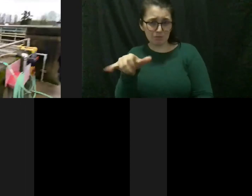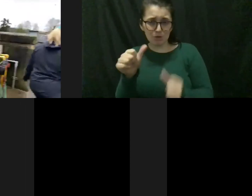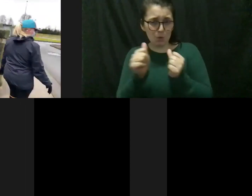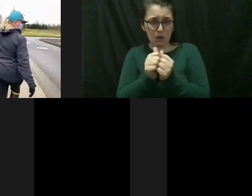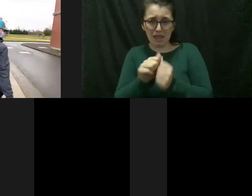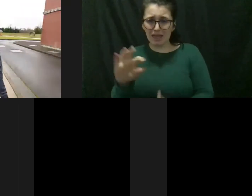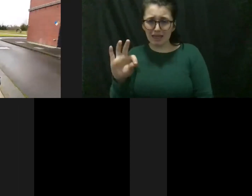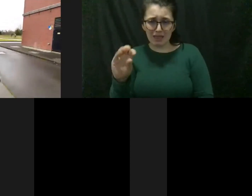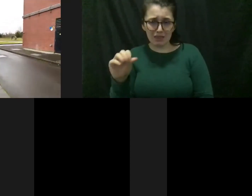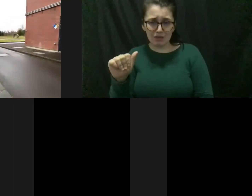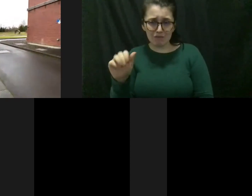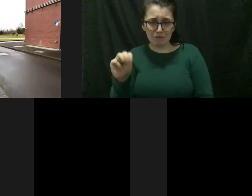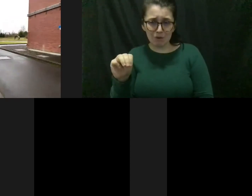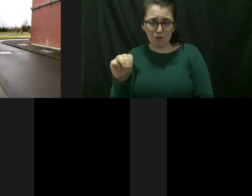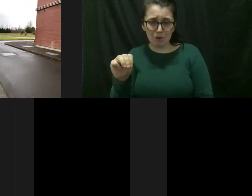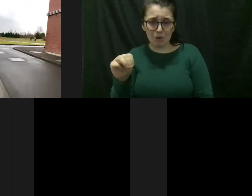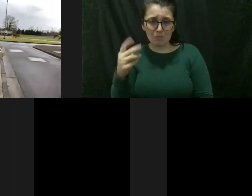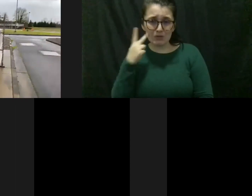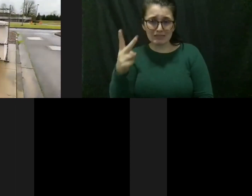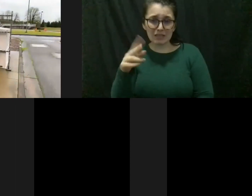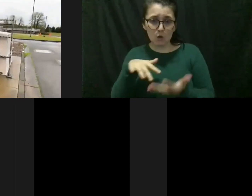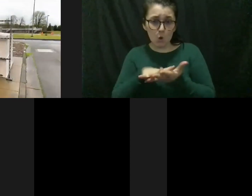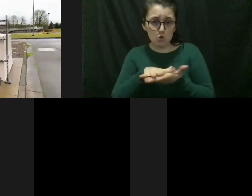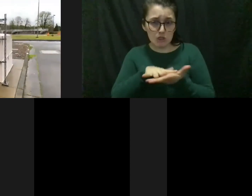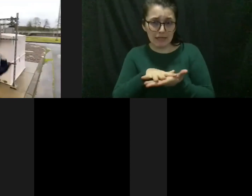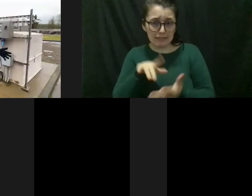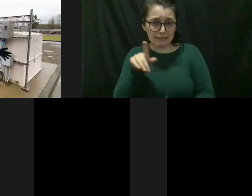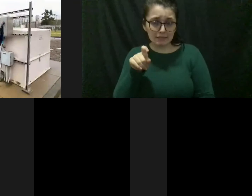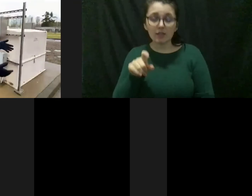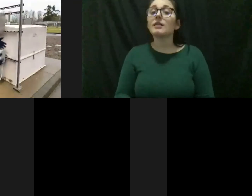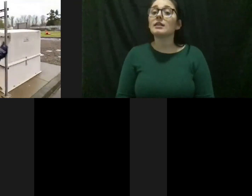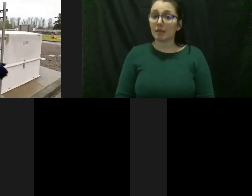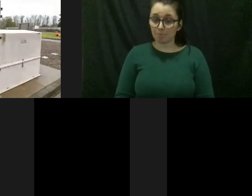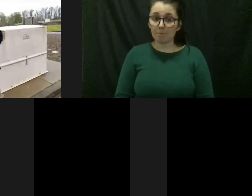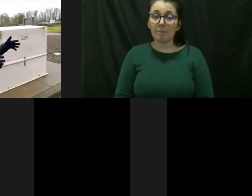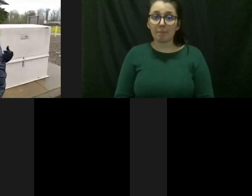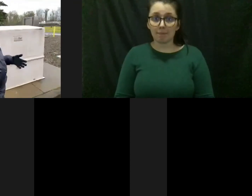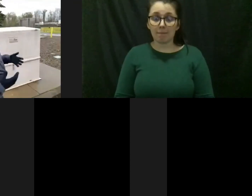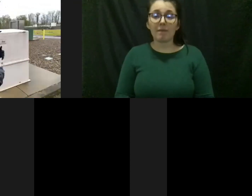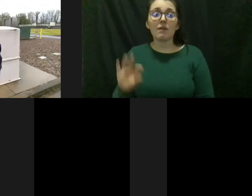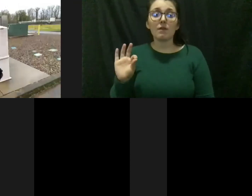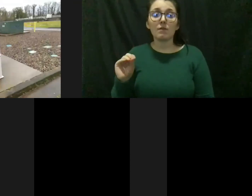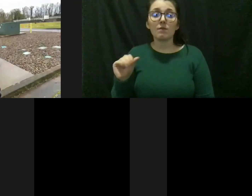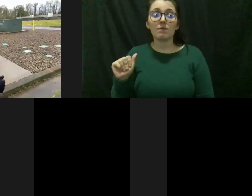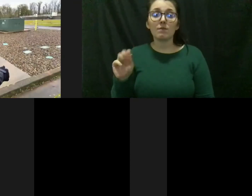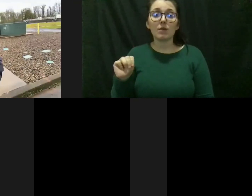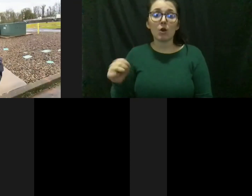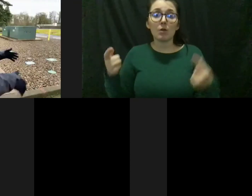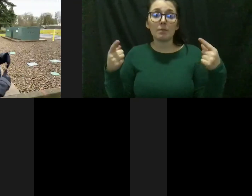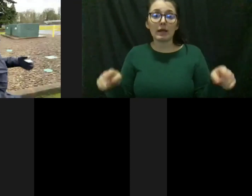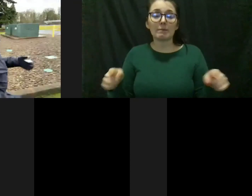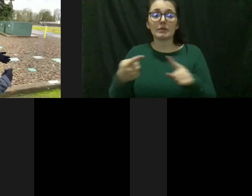this next chamber, which is the straight one, and we introduce sodium bisulfite. And that